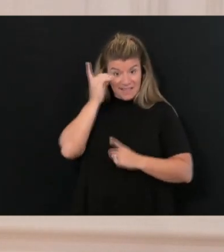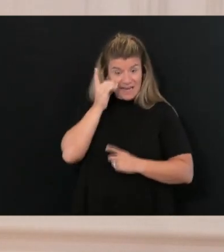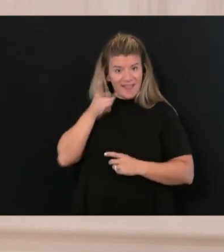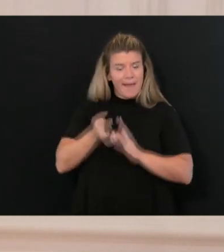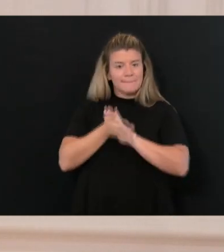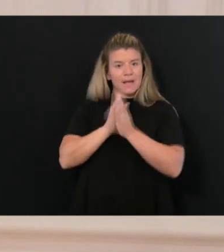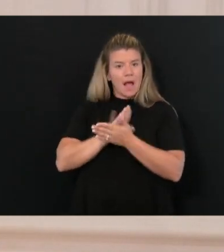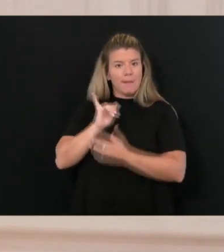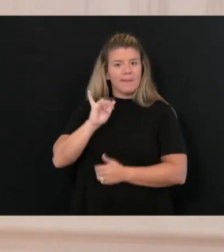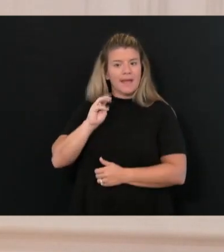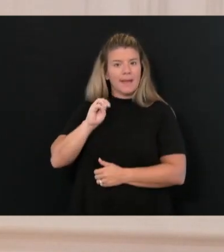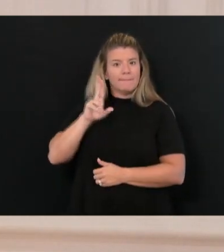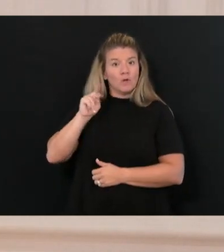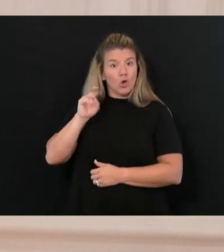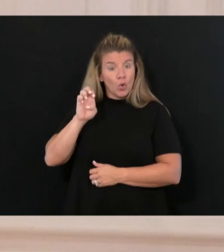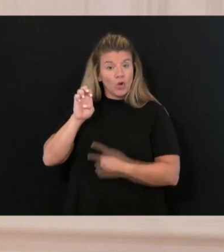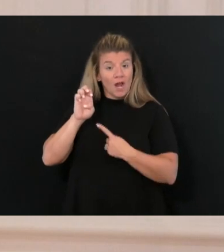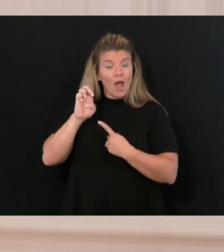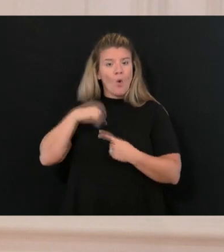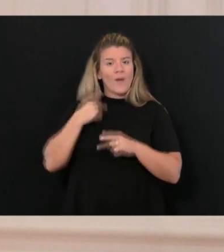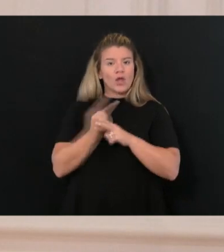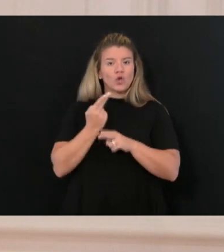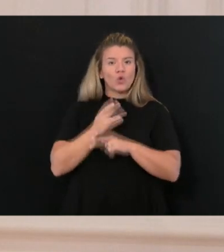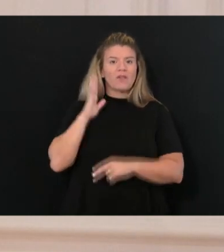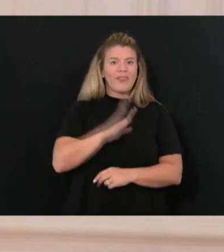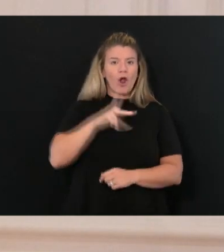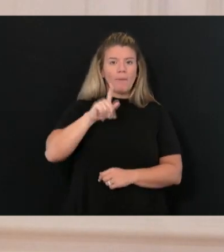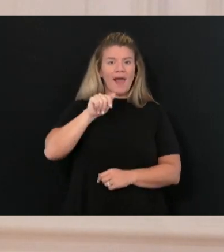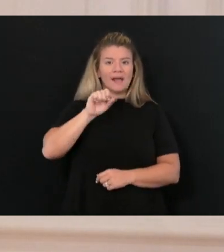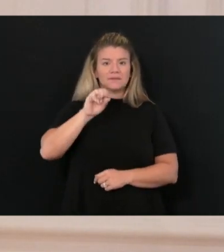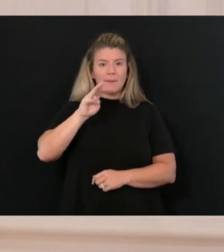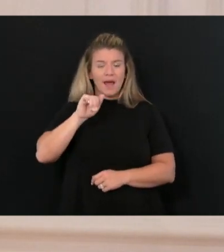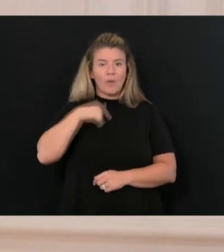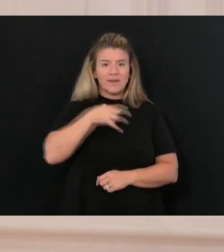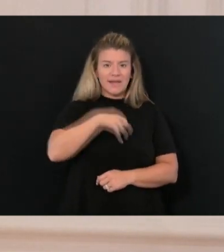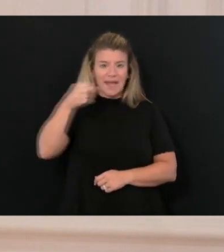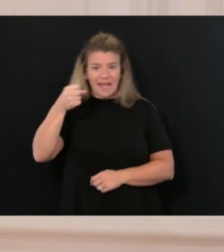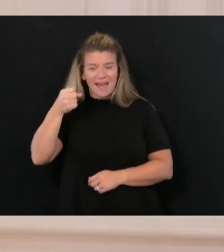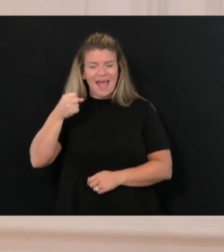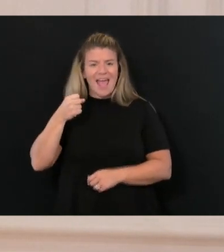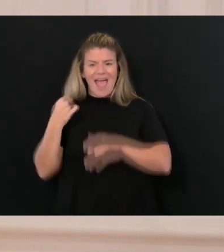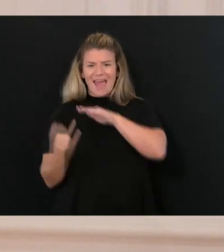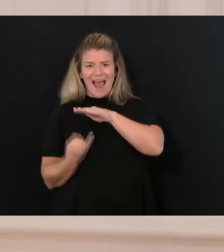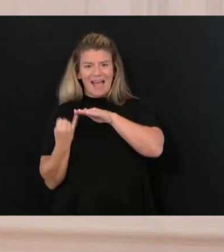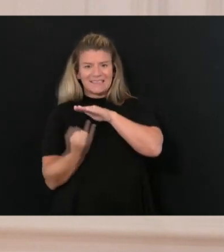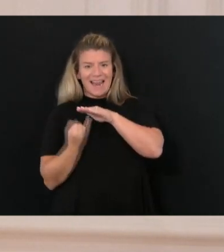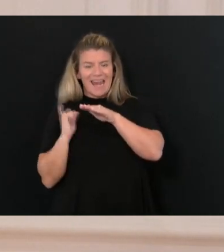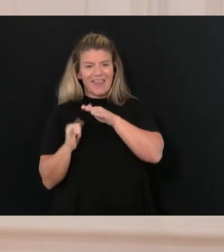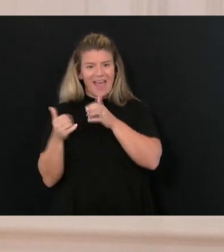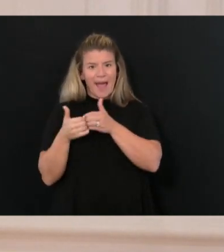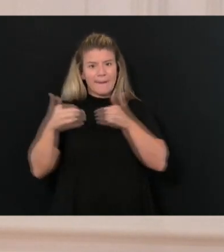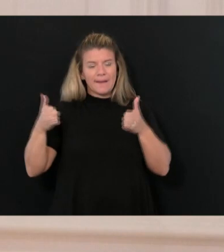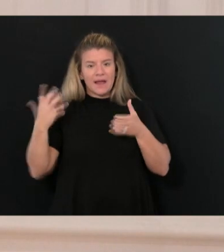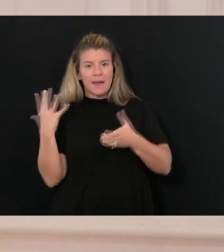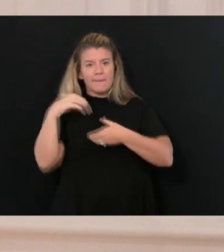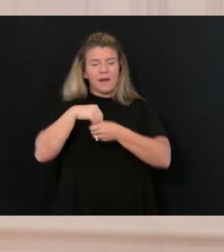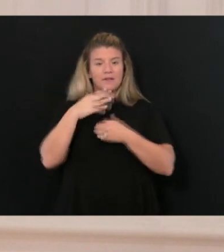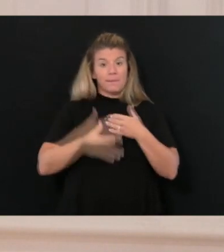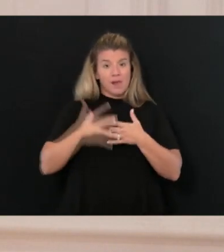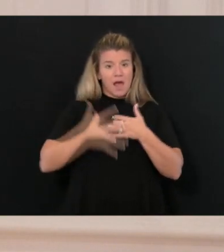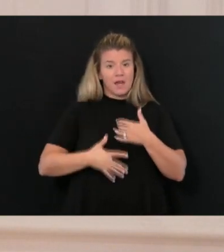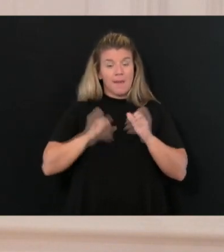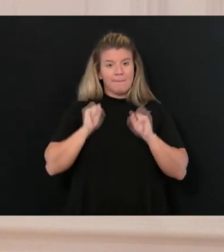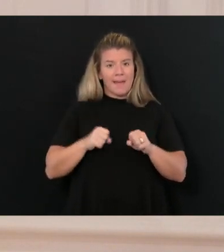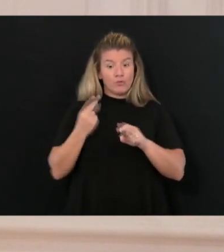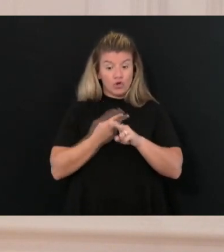immune capability against the virus, and isolating the plasma, a part of their blood, and then being able to give that to